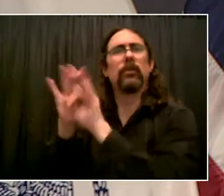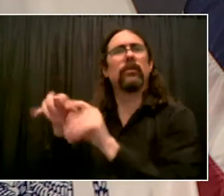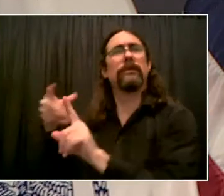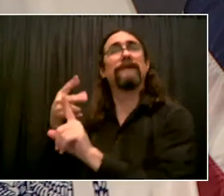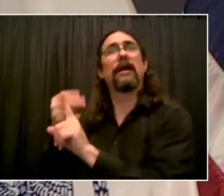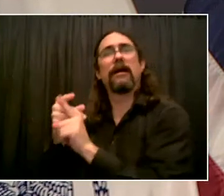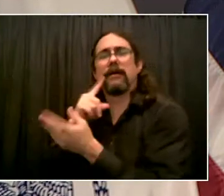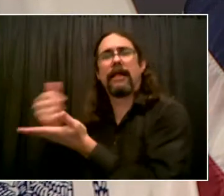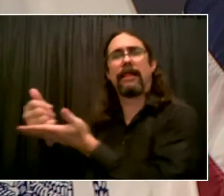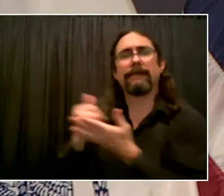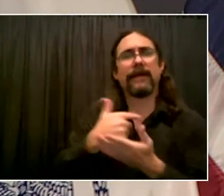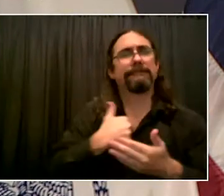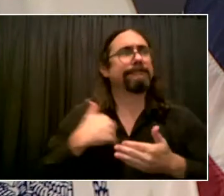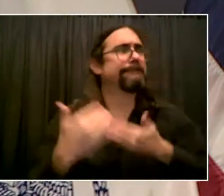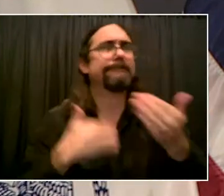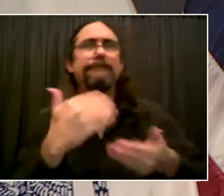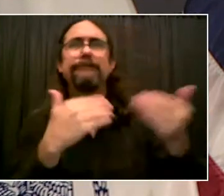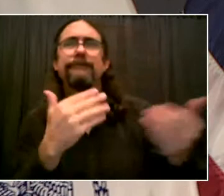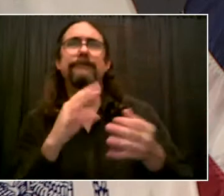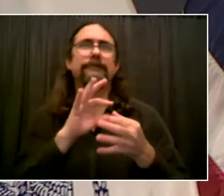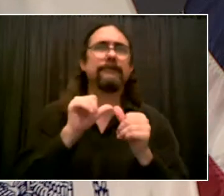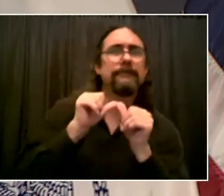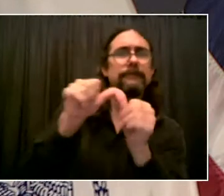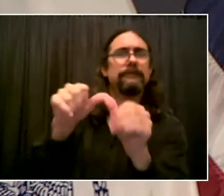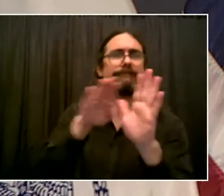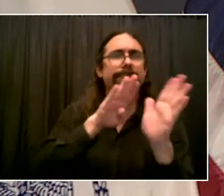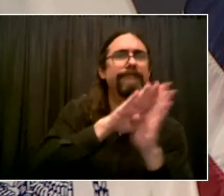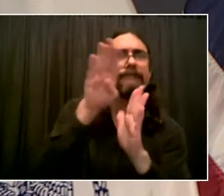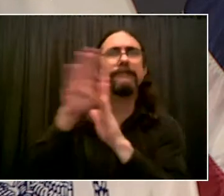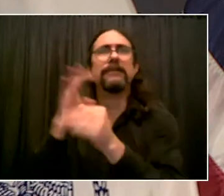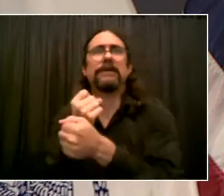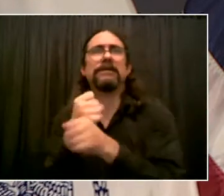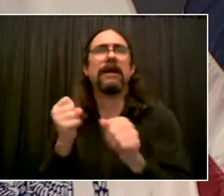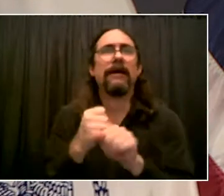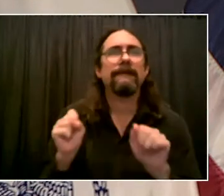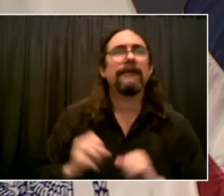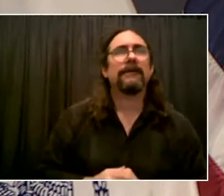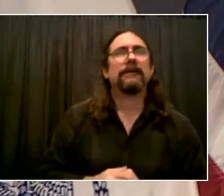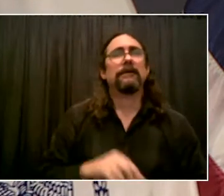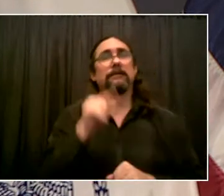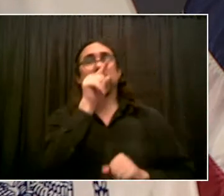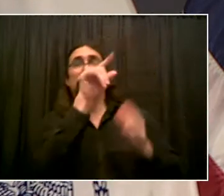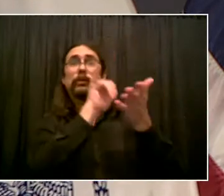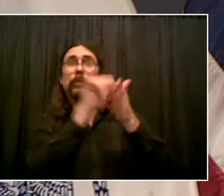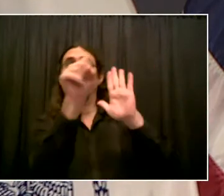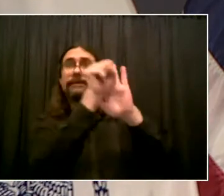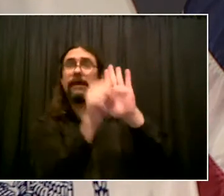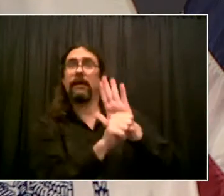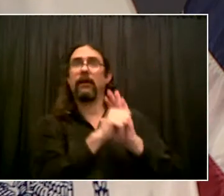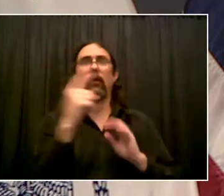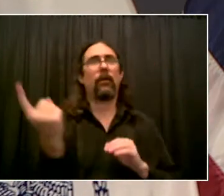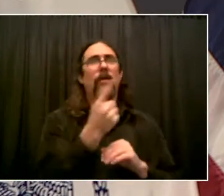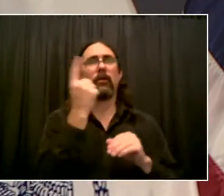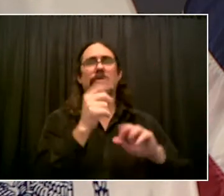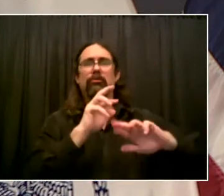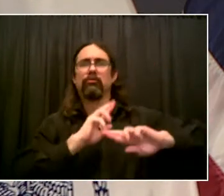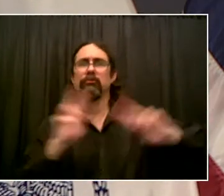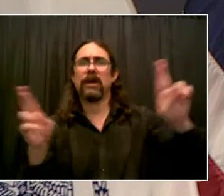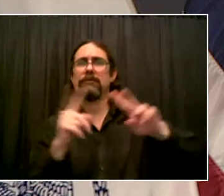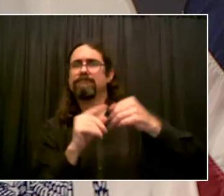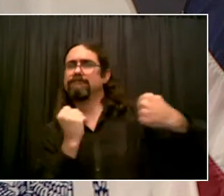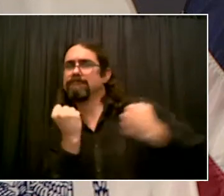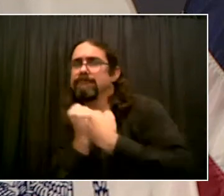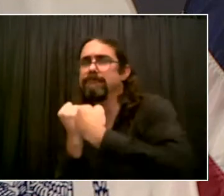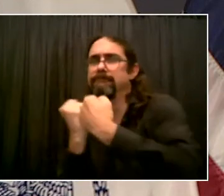sometimes we got help, sometimes we didn't, but someone who was always on the side in New York City, always fighting for us, the chair of the